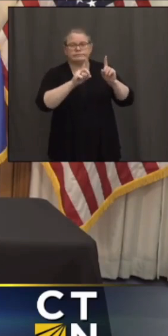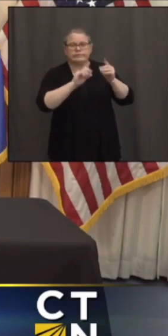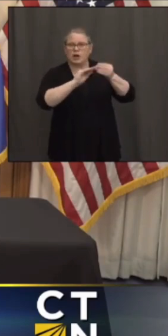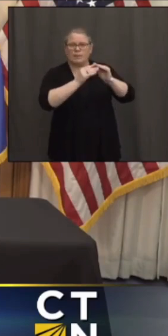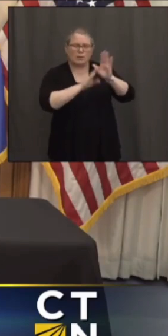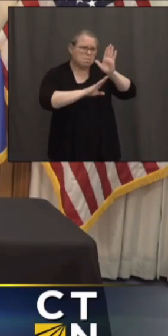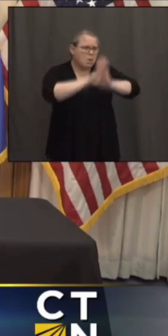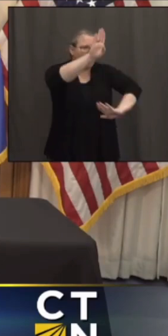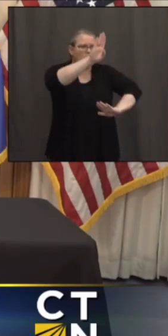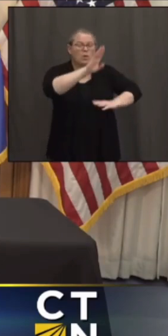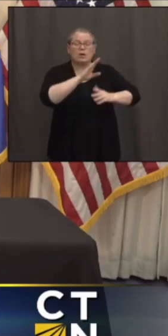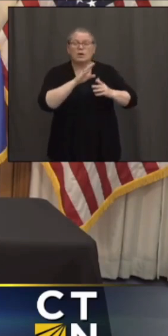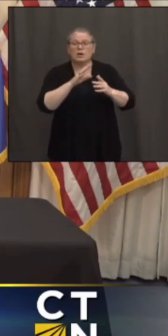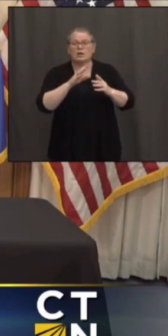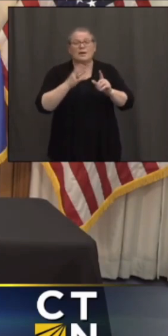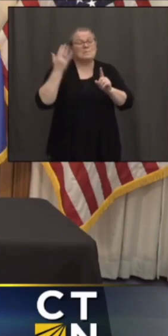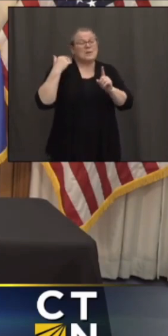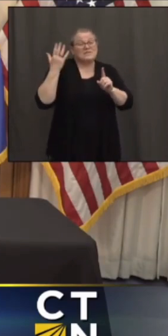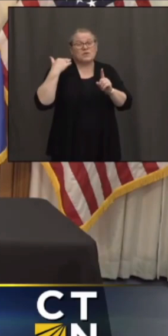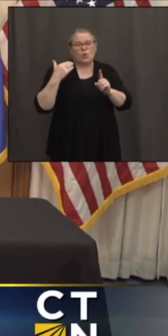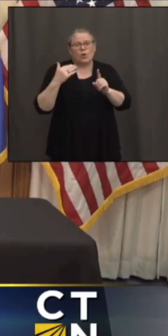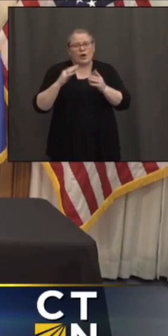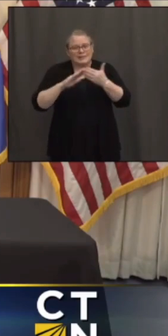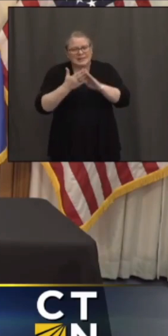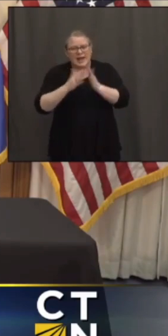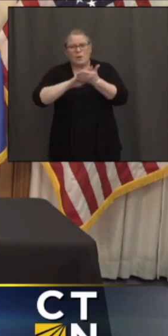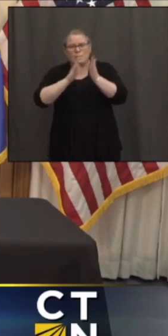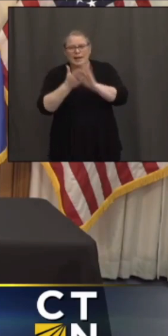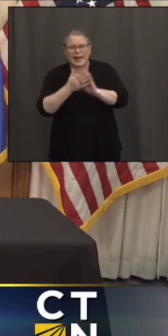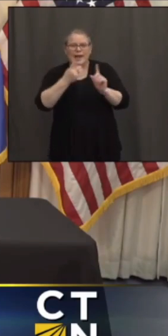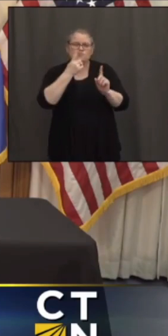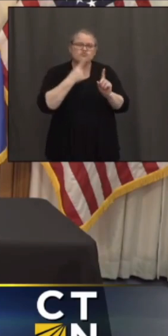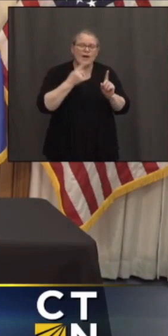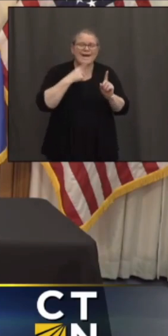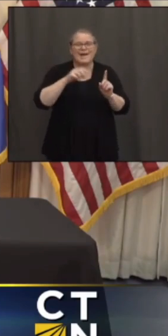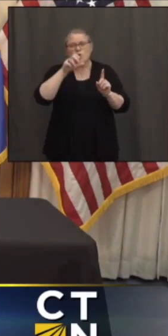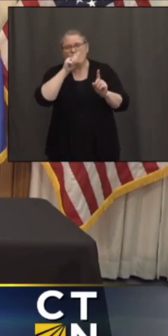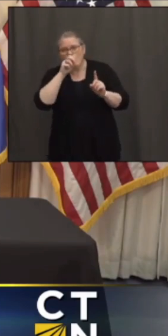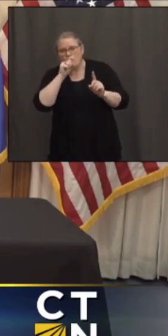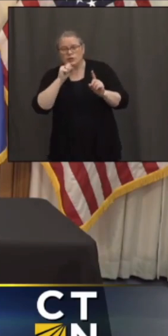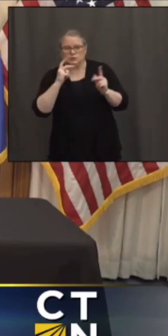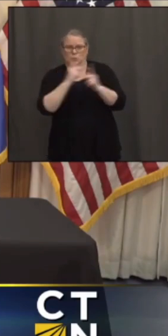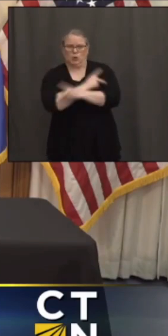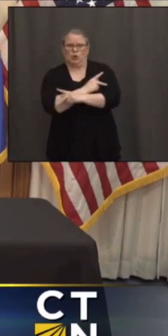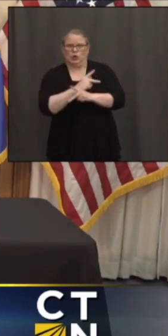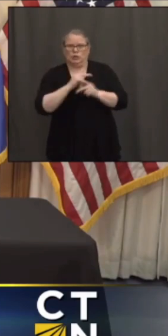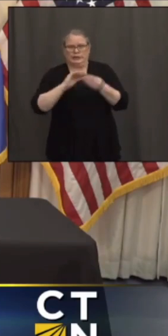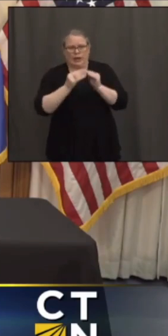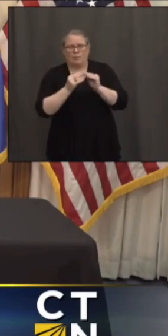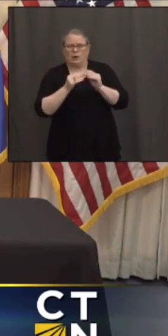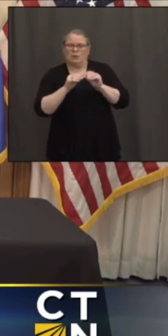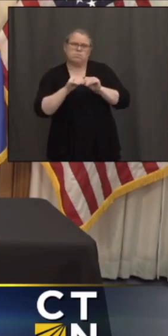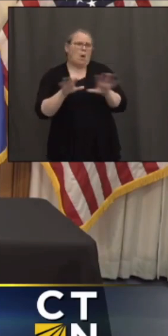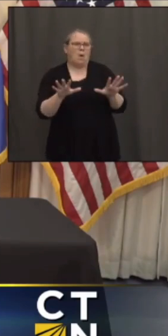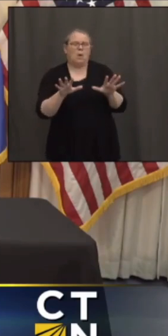red or orange zone, they could roll back? How do you envision controlling any spikes in some areas once we do fully